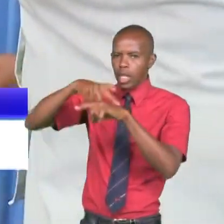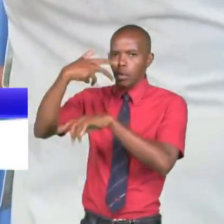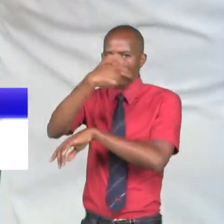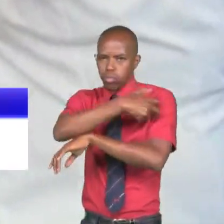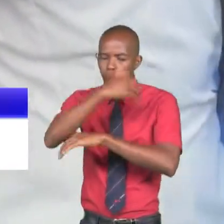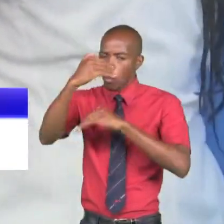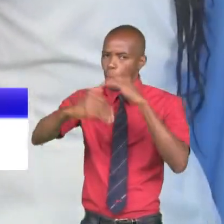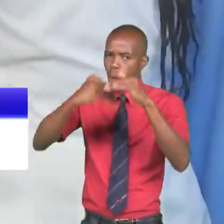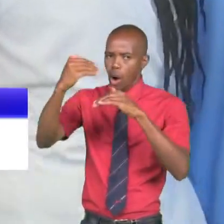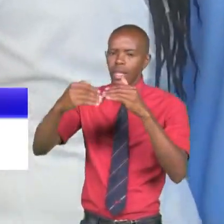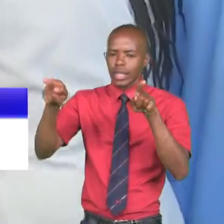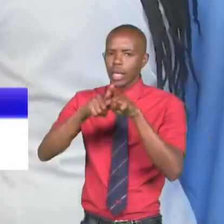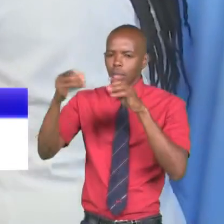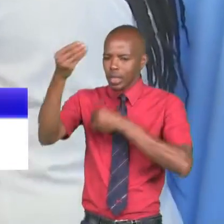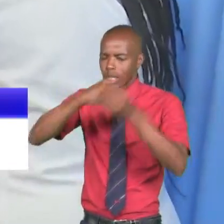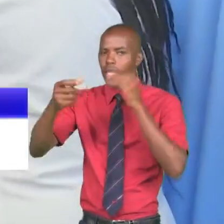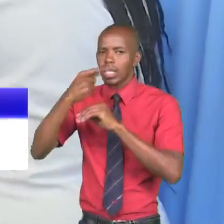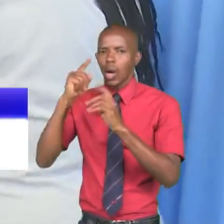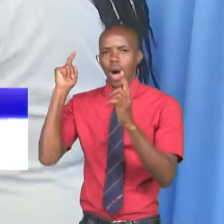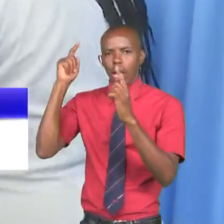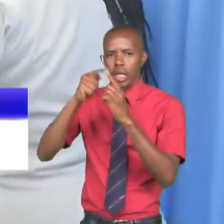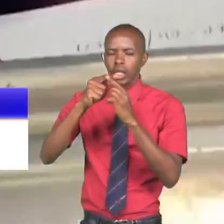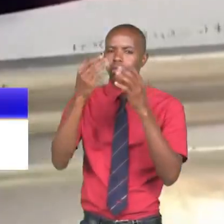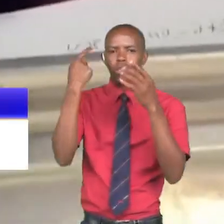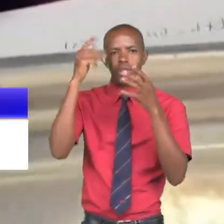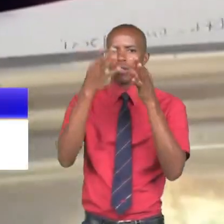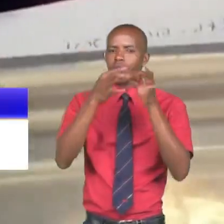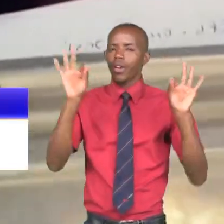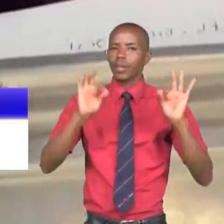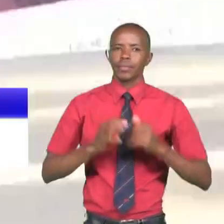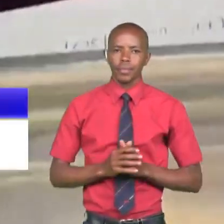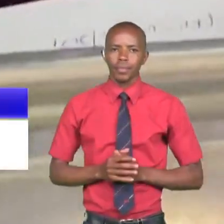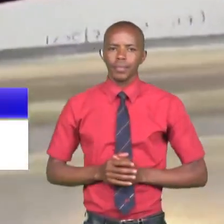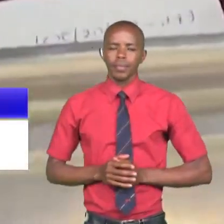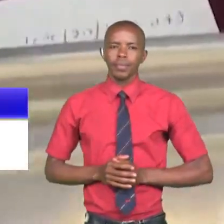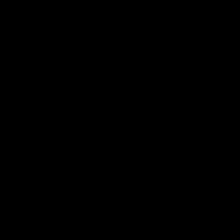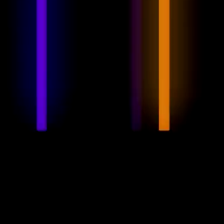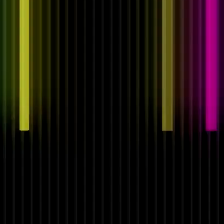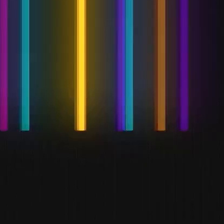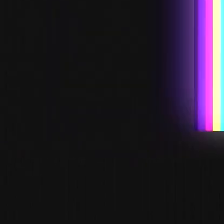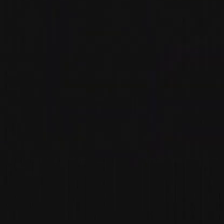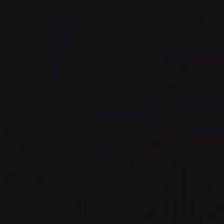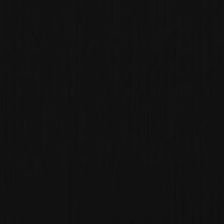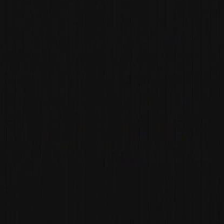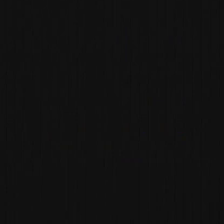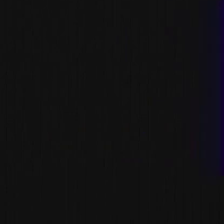vaccination process and selling the vaccine, which is meant to be free to the public. Sazamunga, Switch TV.